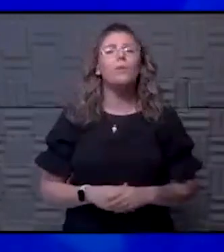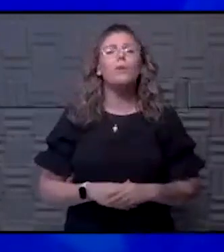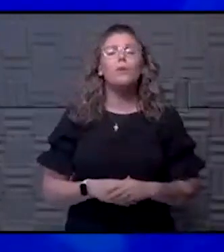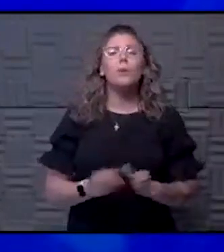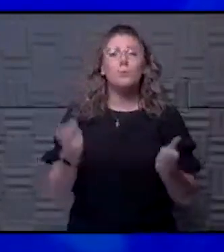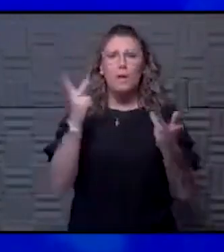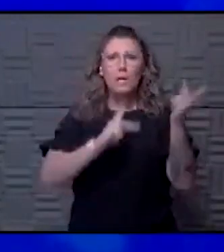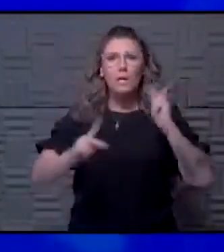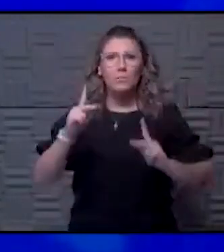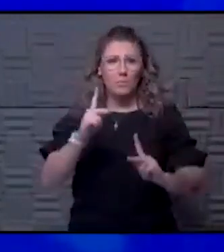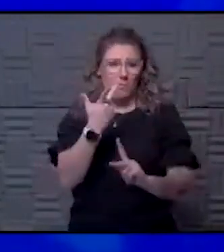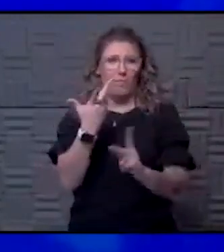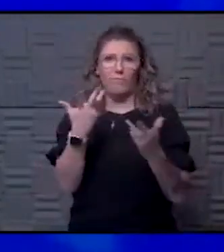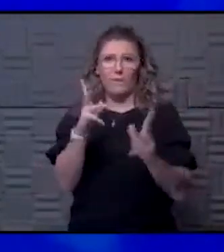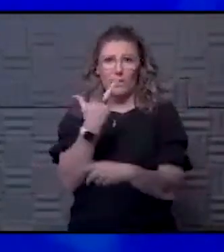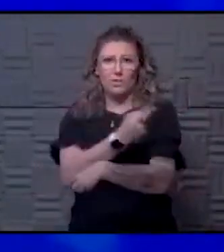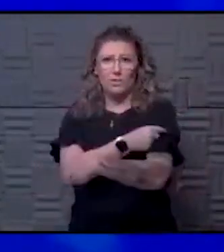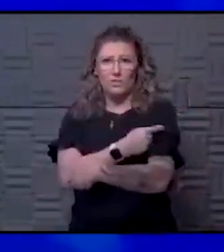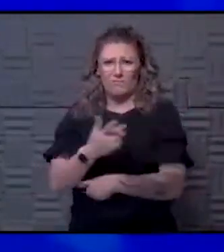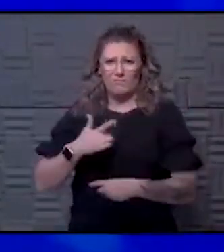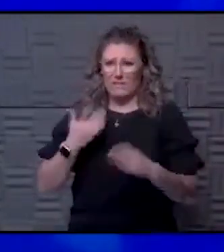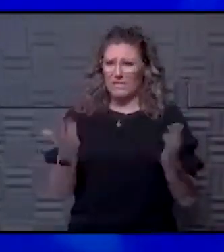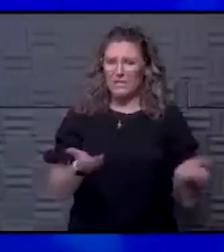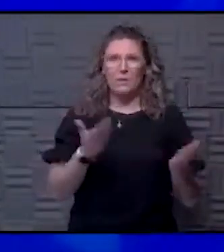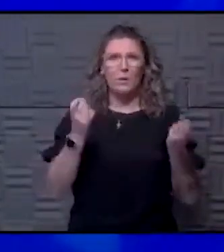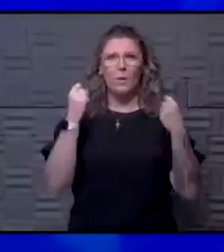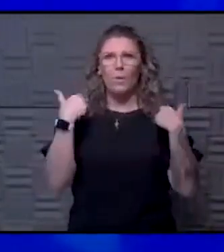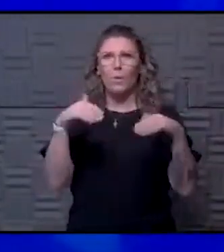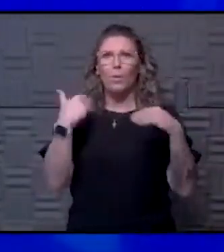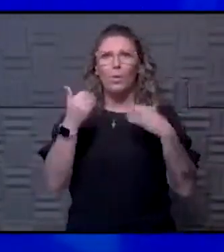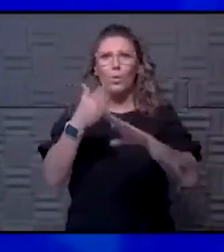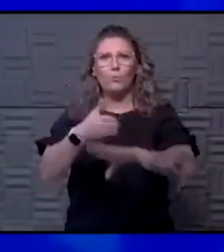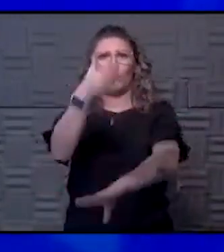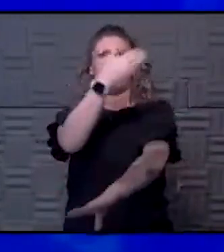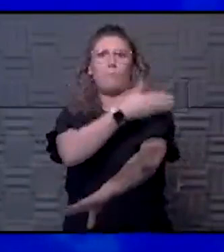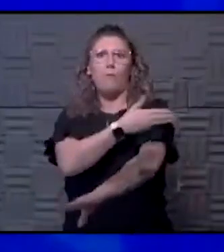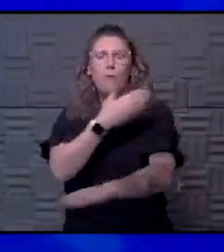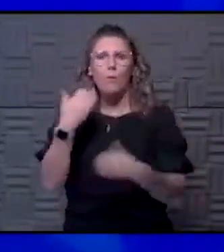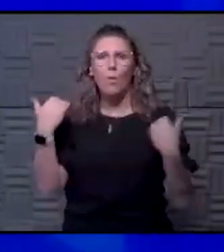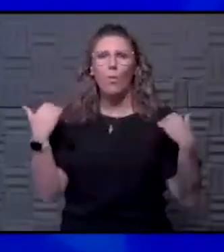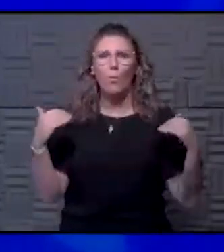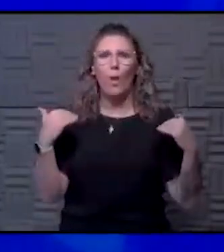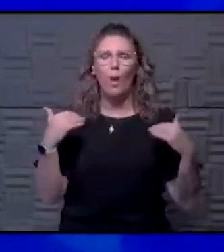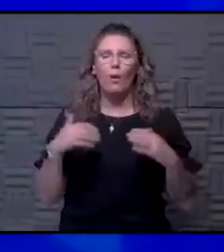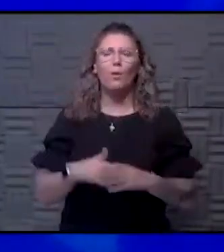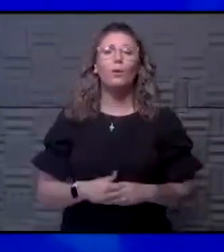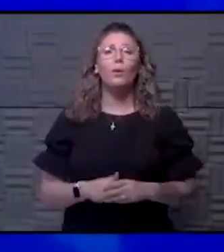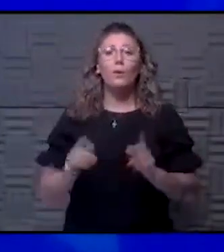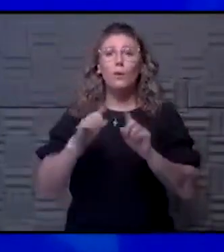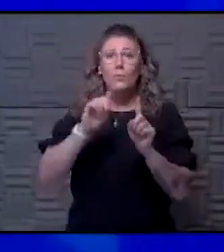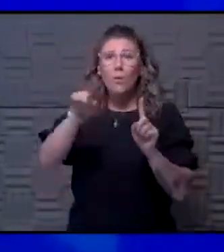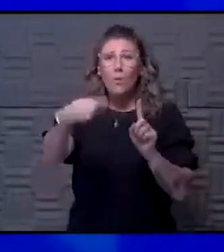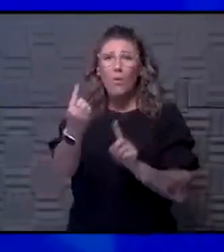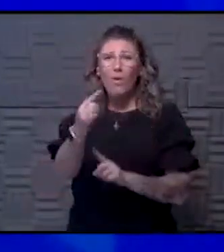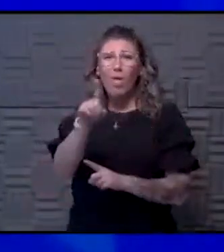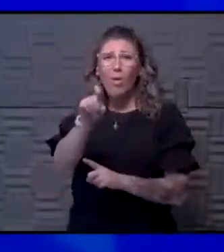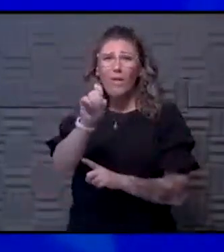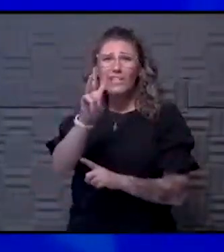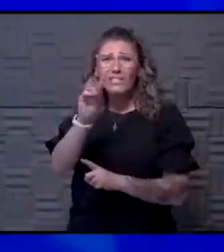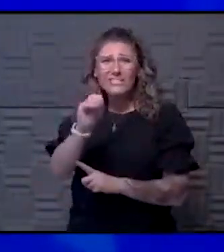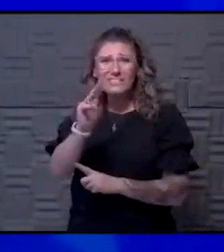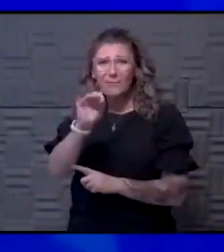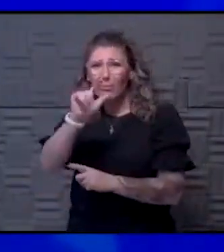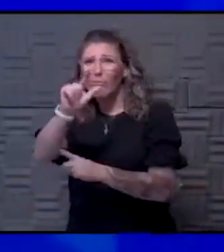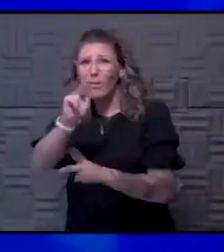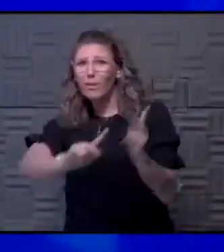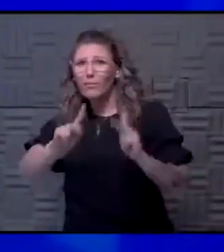people who have been vaccinated, and we can feel it here, what a remarkable improvement that has been. But when we only have 160 million people, and